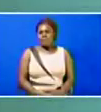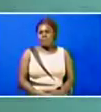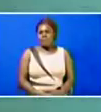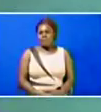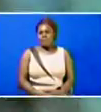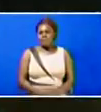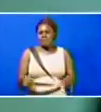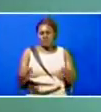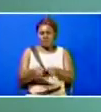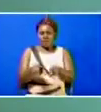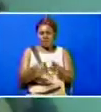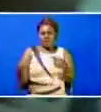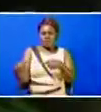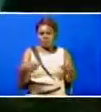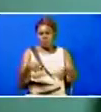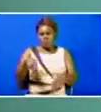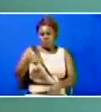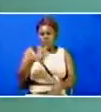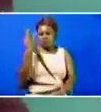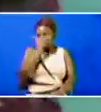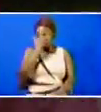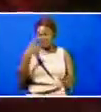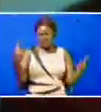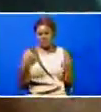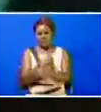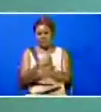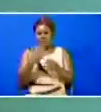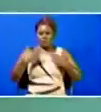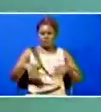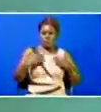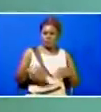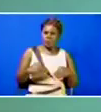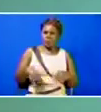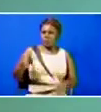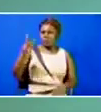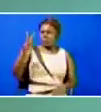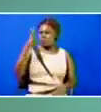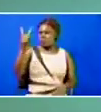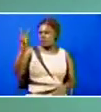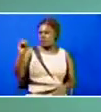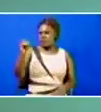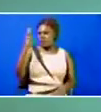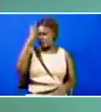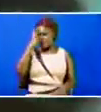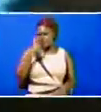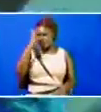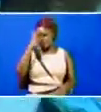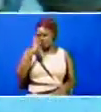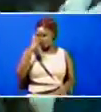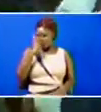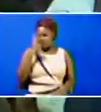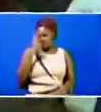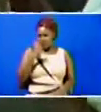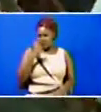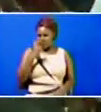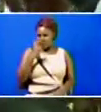Call it same walk of shame, only different cast this time, or is it? 20 suspects before Chief Magistrate Douglas